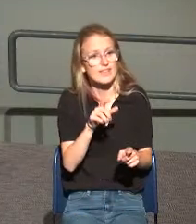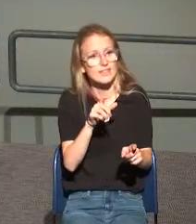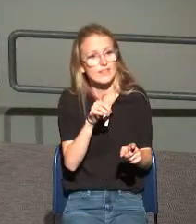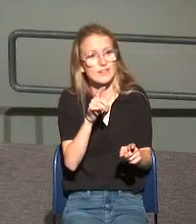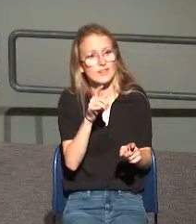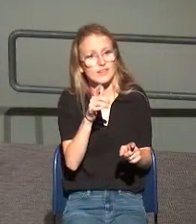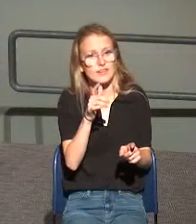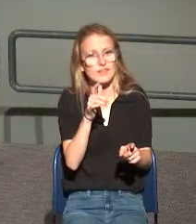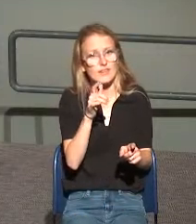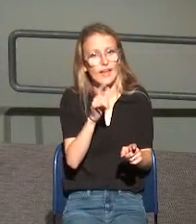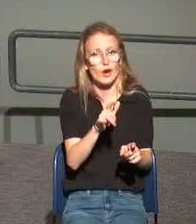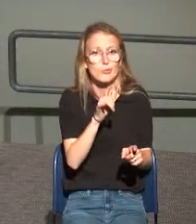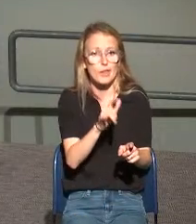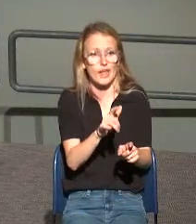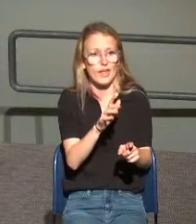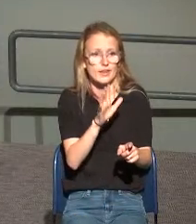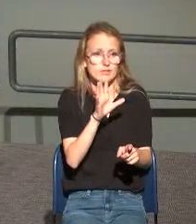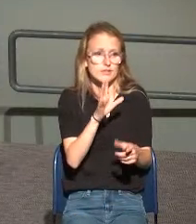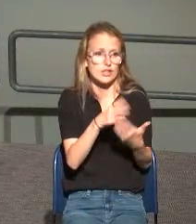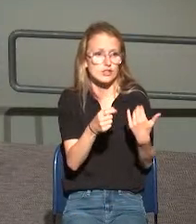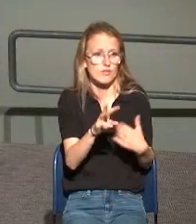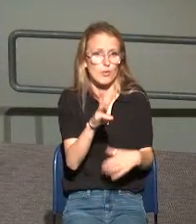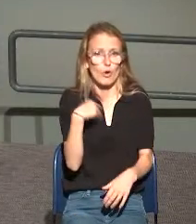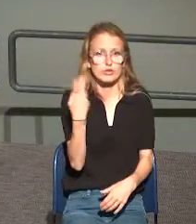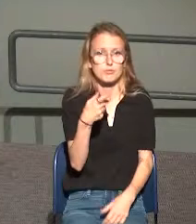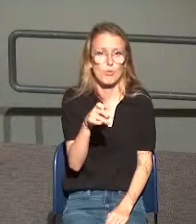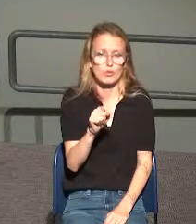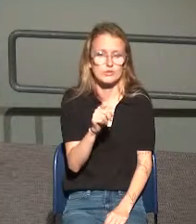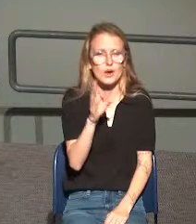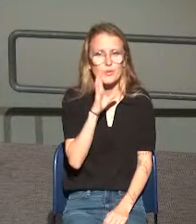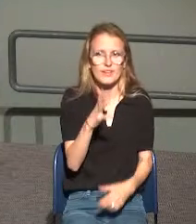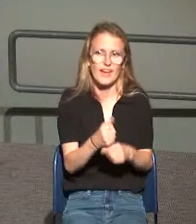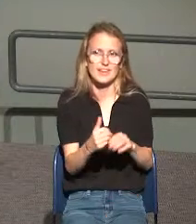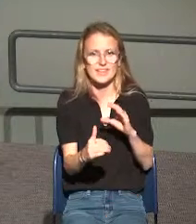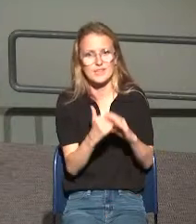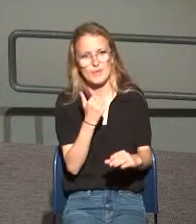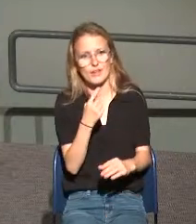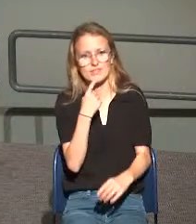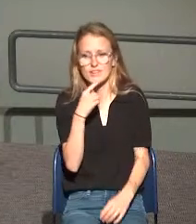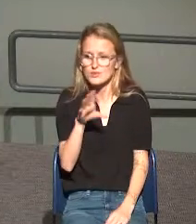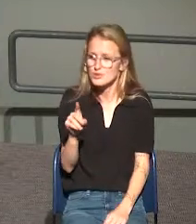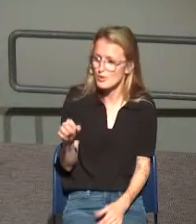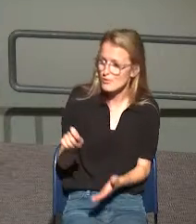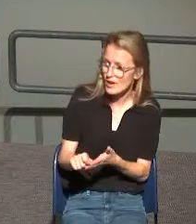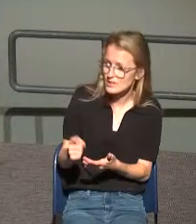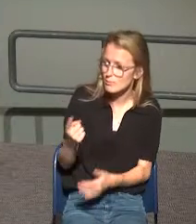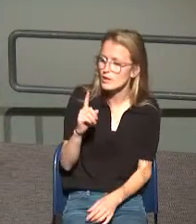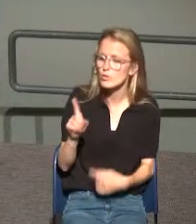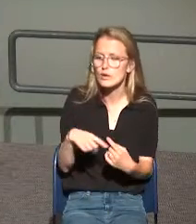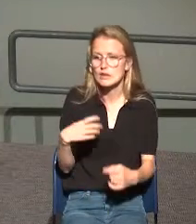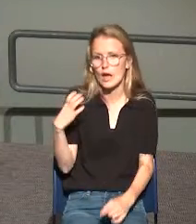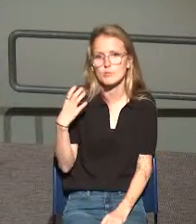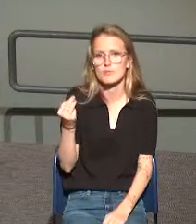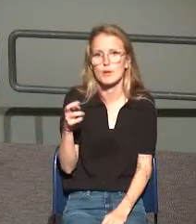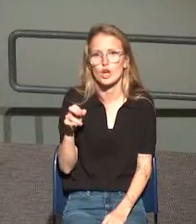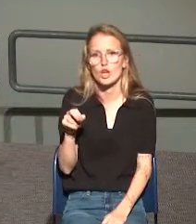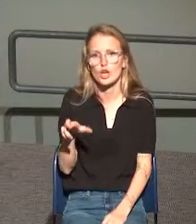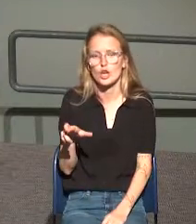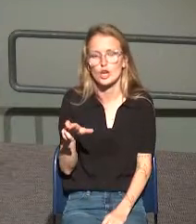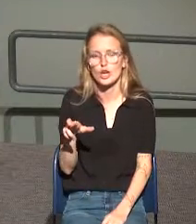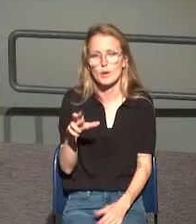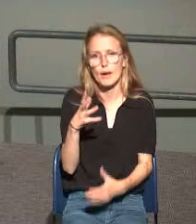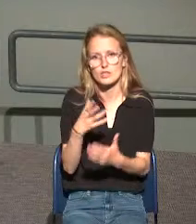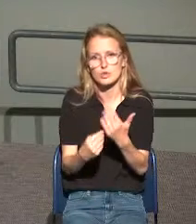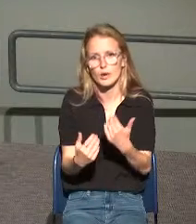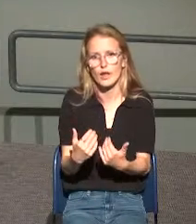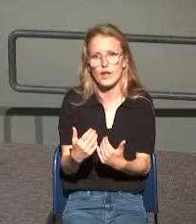women in airplanes, I'll get an email, hey, do you want to write something? When Captain Mariner passed away in 2019, the Navy did the first